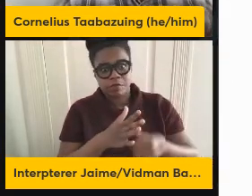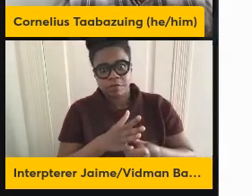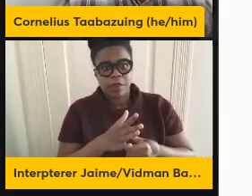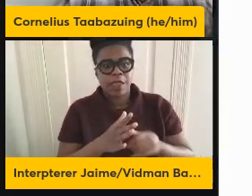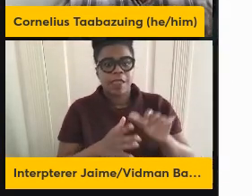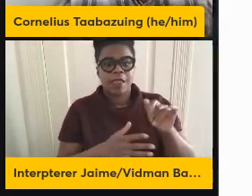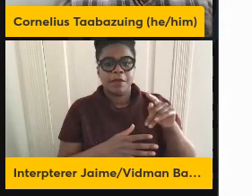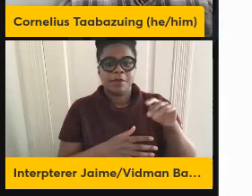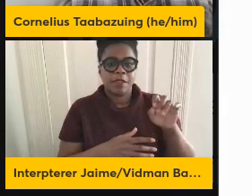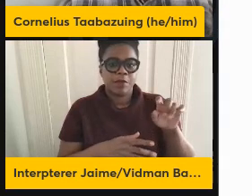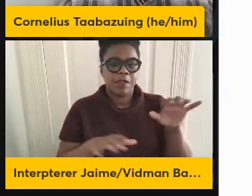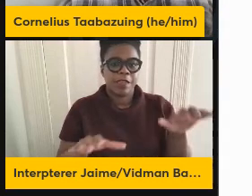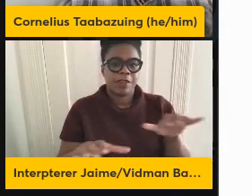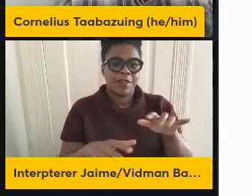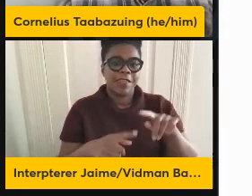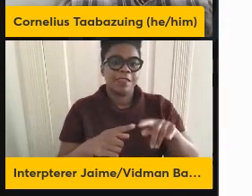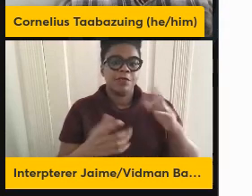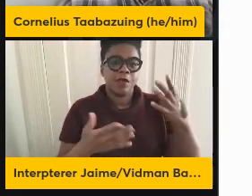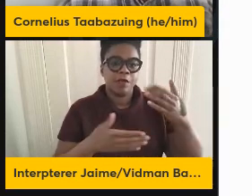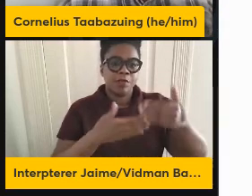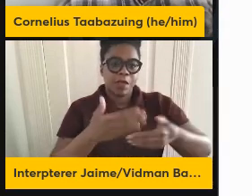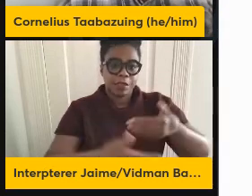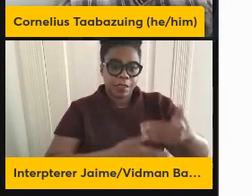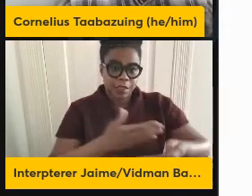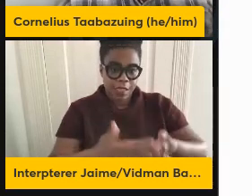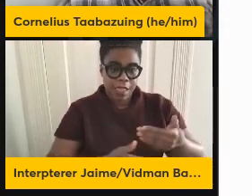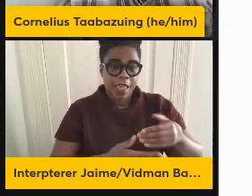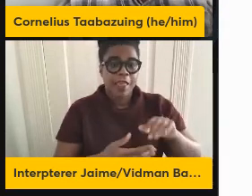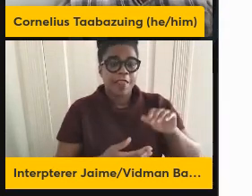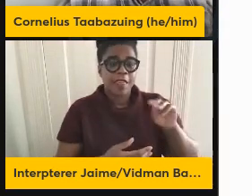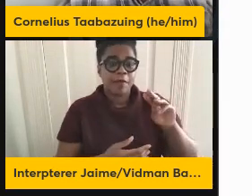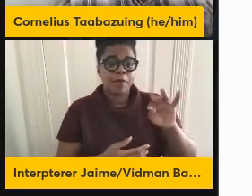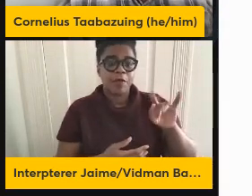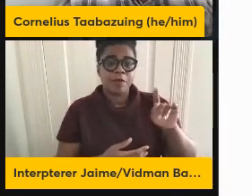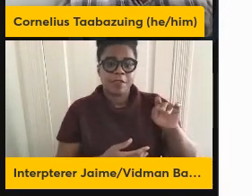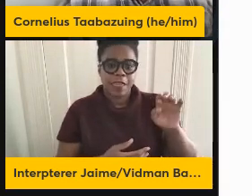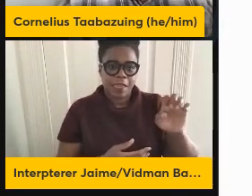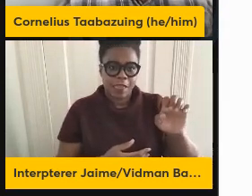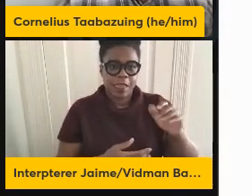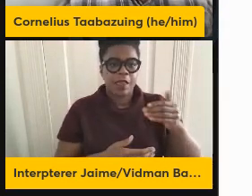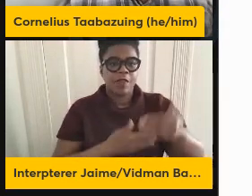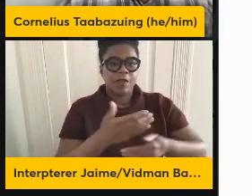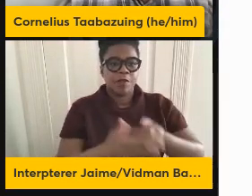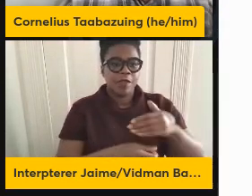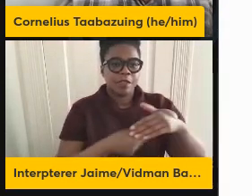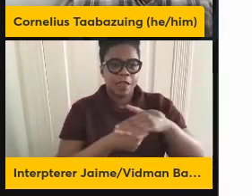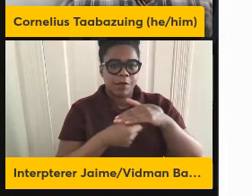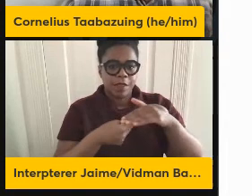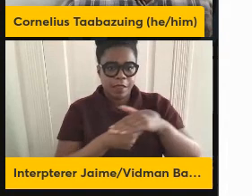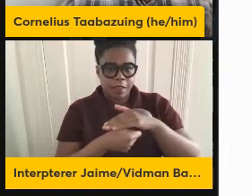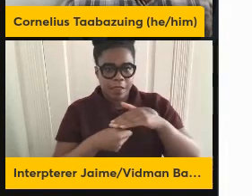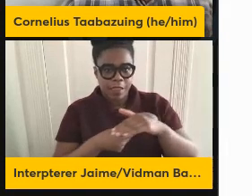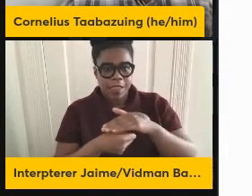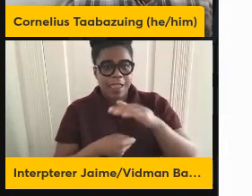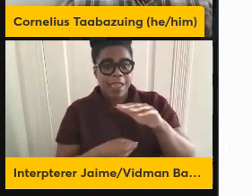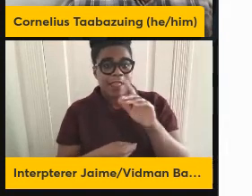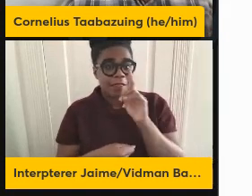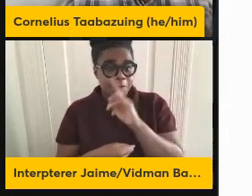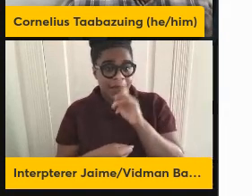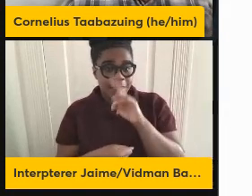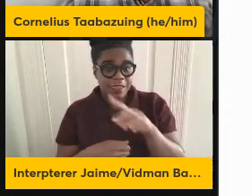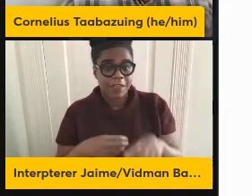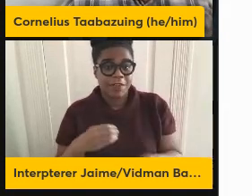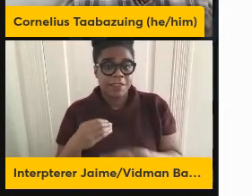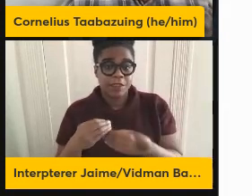is its processing. And they mutated the putative processing site. So here, the human, there are 6, but in the mice, there's an additional one here